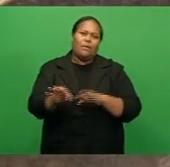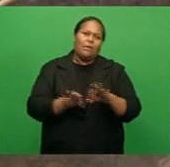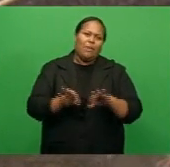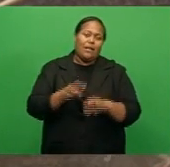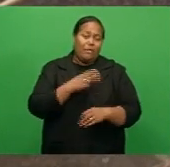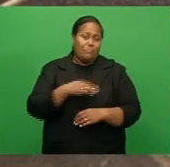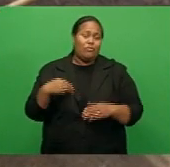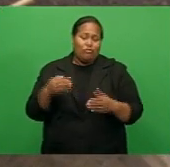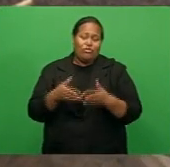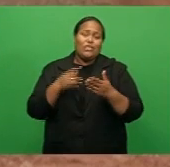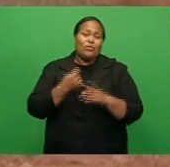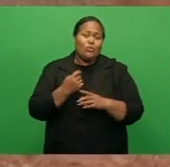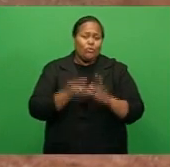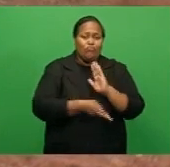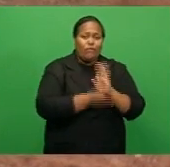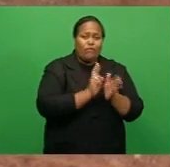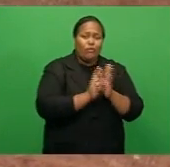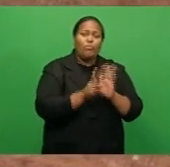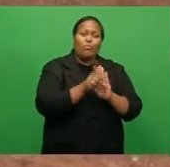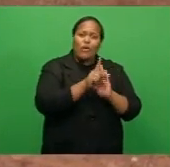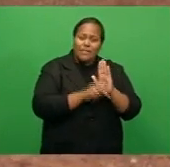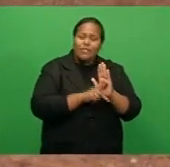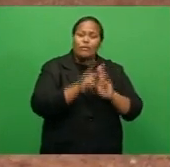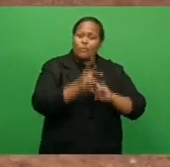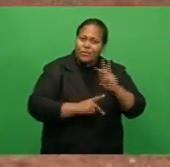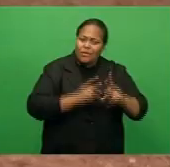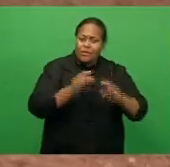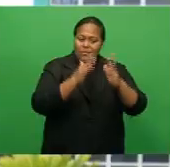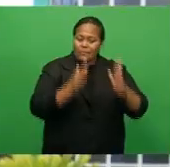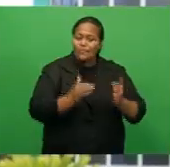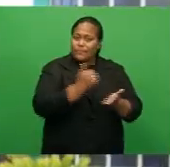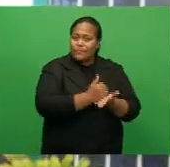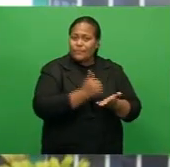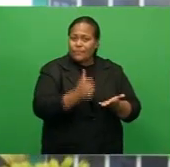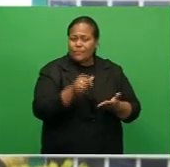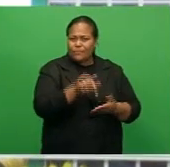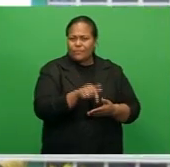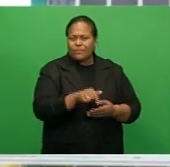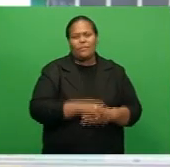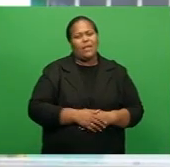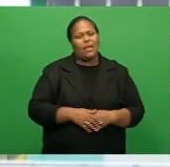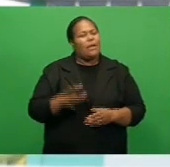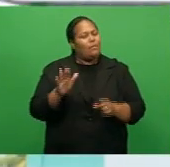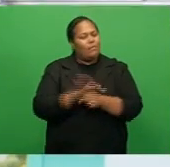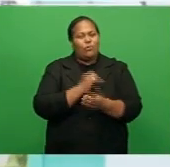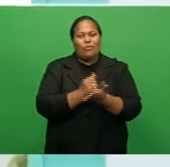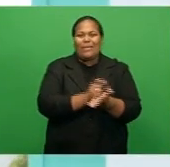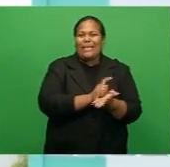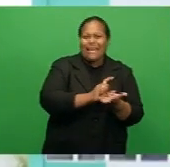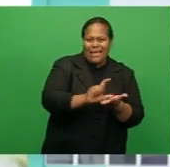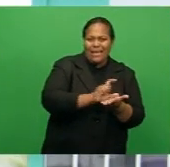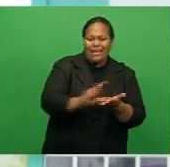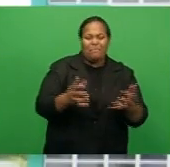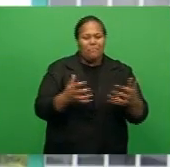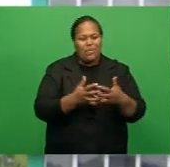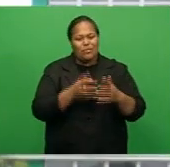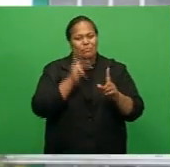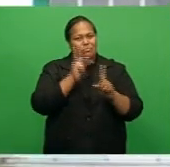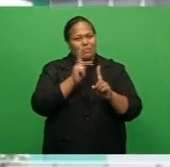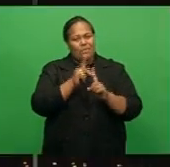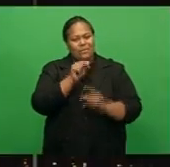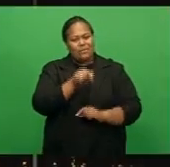the policies and procedures of the Housing Authority to ensure these are clear and relevant for the purposes. Kritika Kumar,